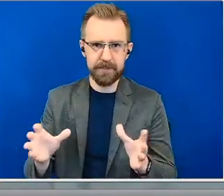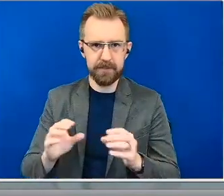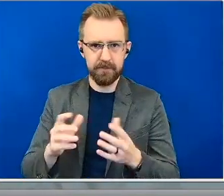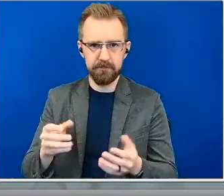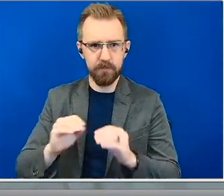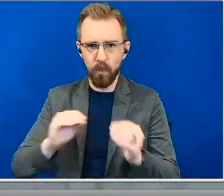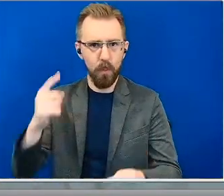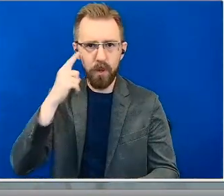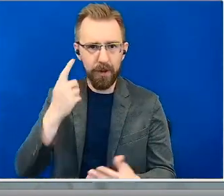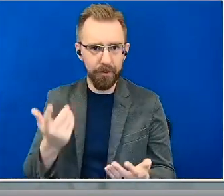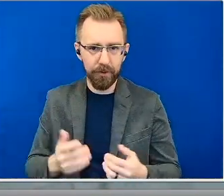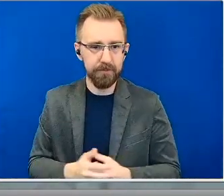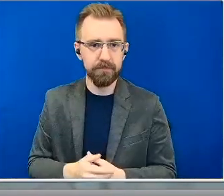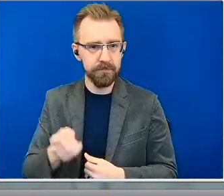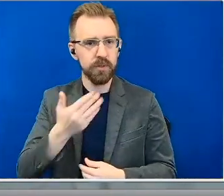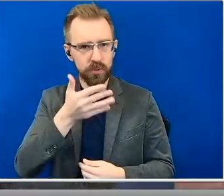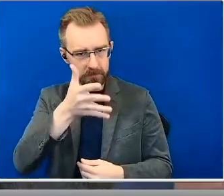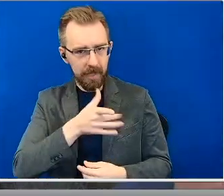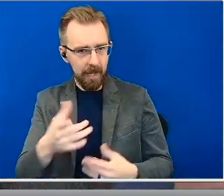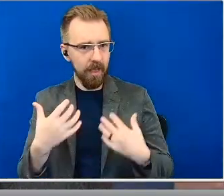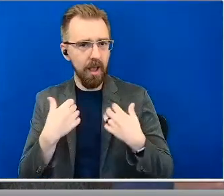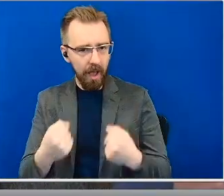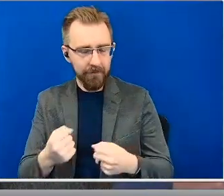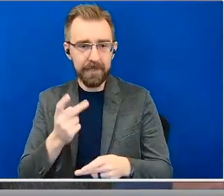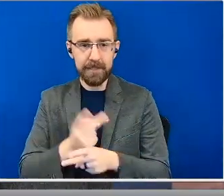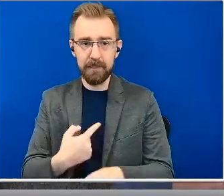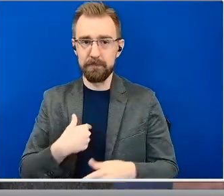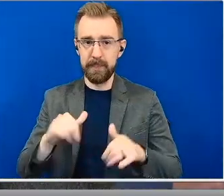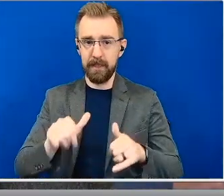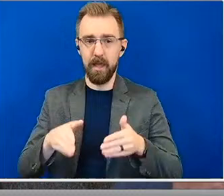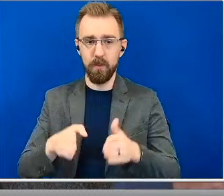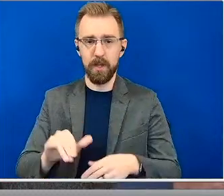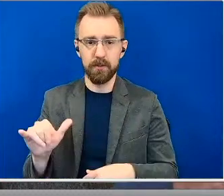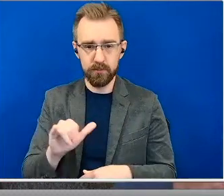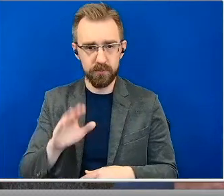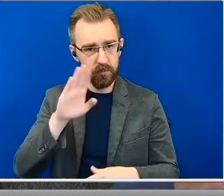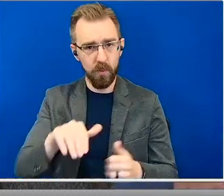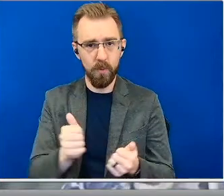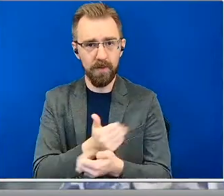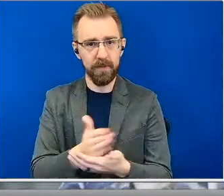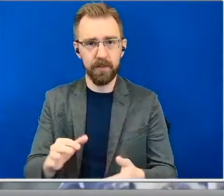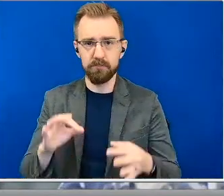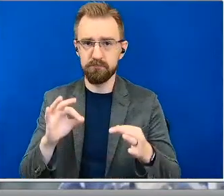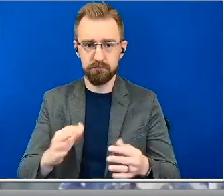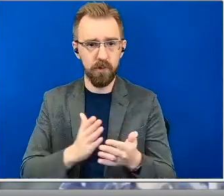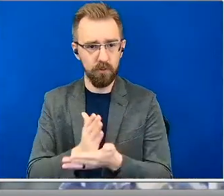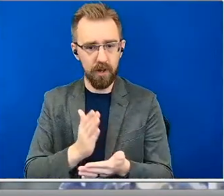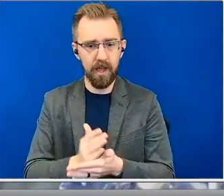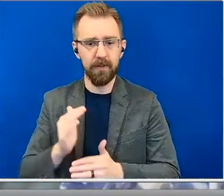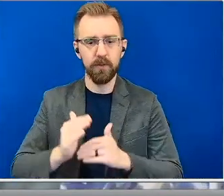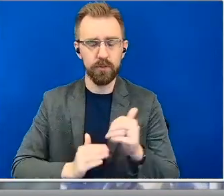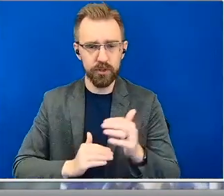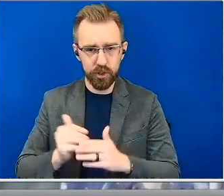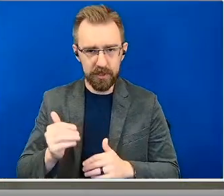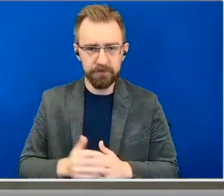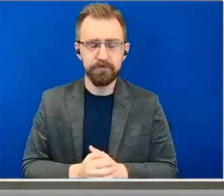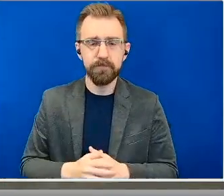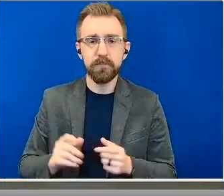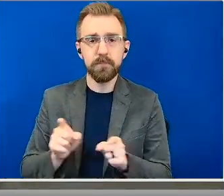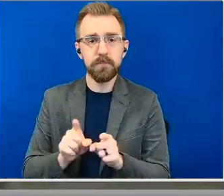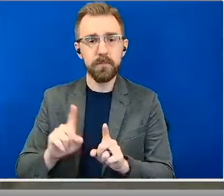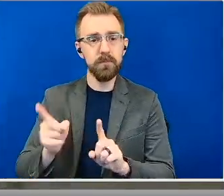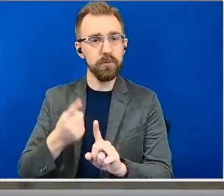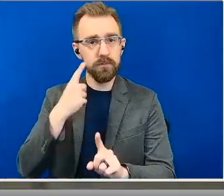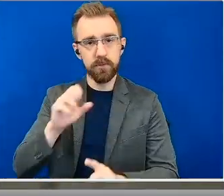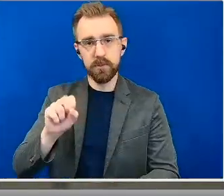a lot of confidence and kept me that way. Knowing everything was all right, very reassuring. It was also a first for Susan.